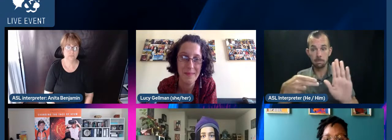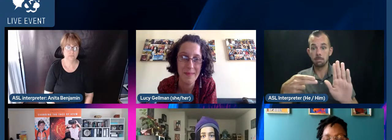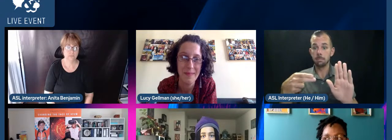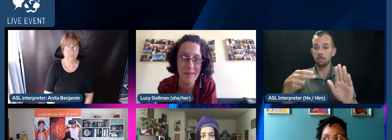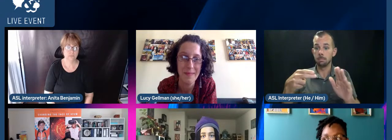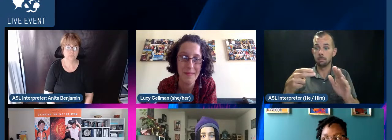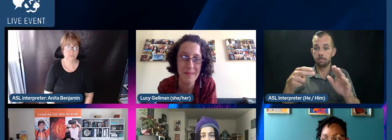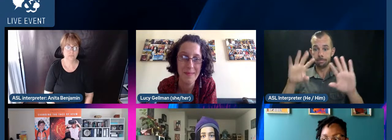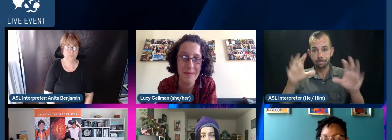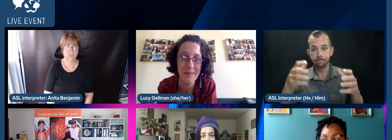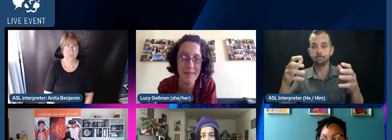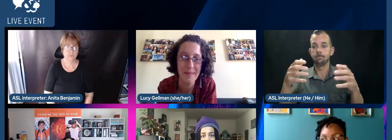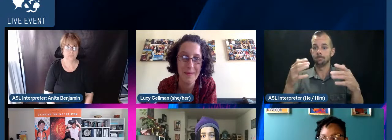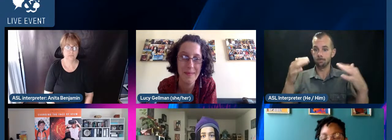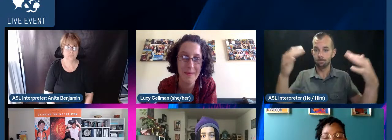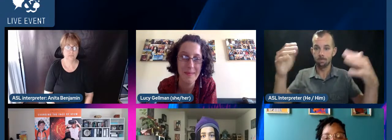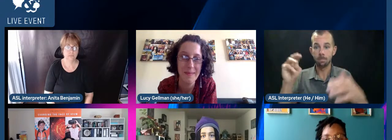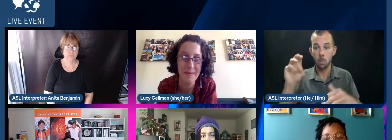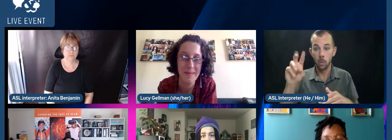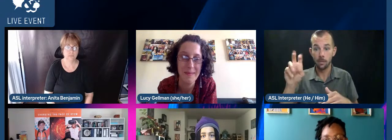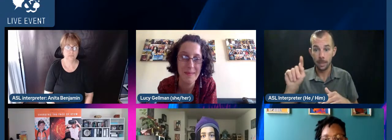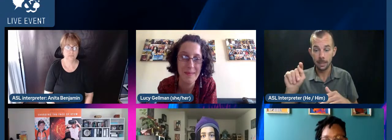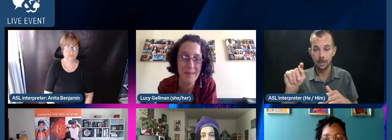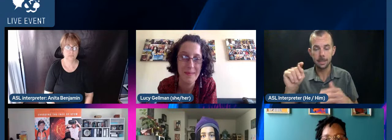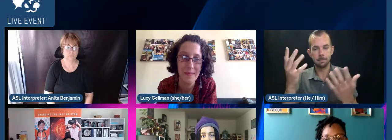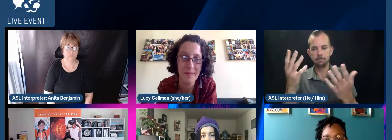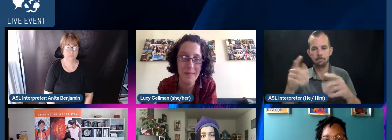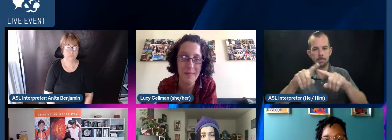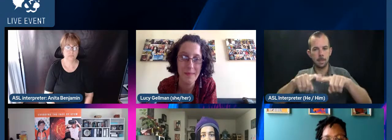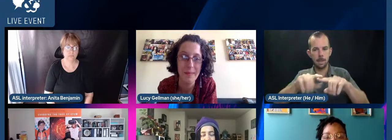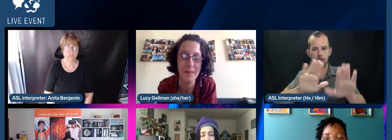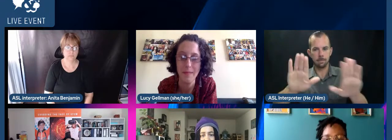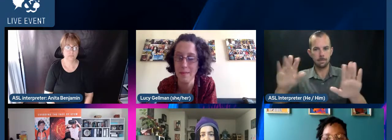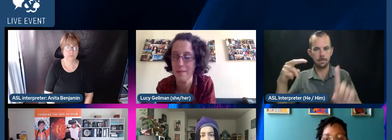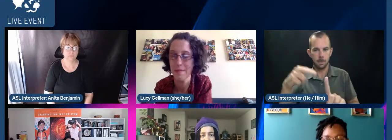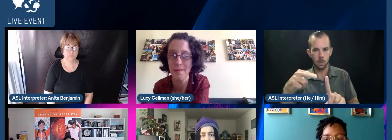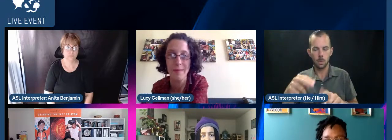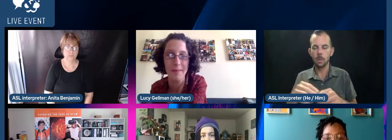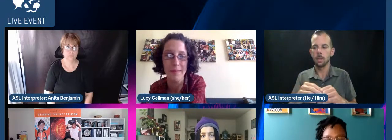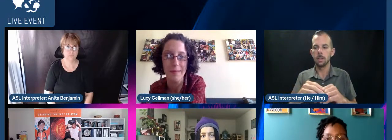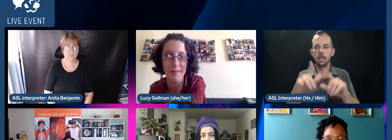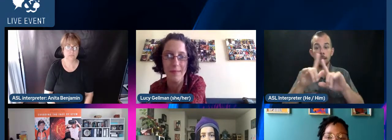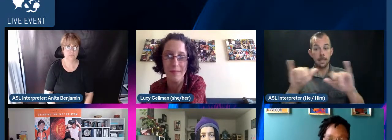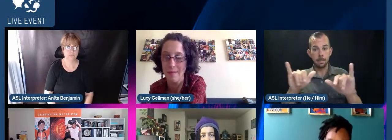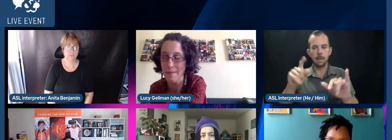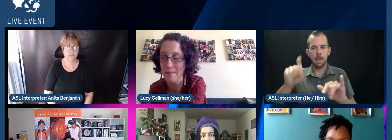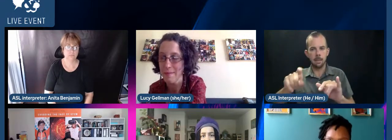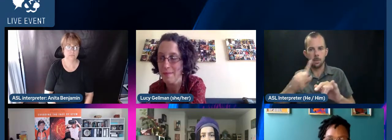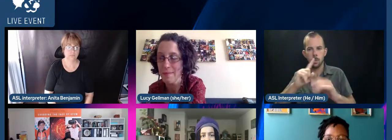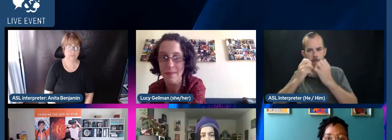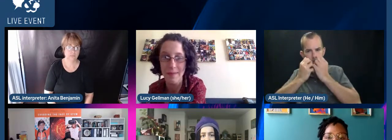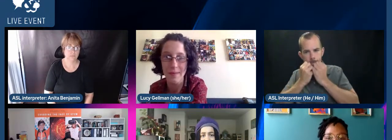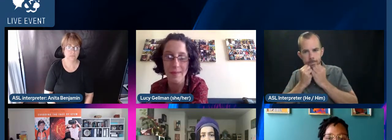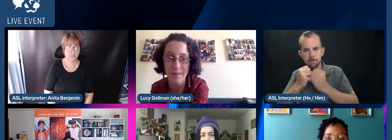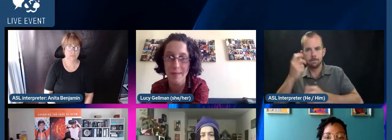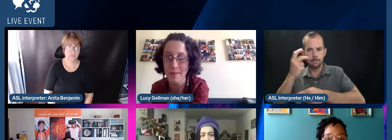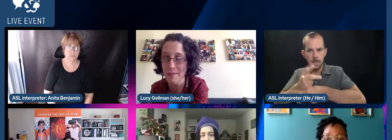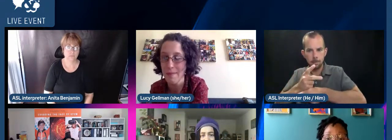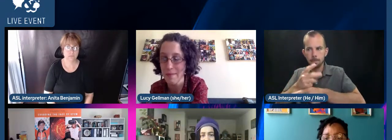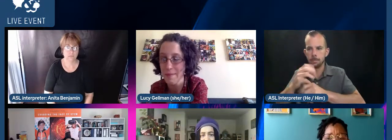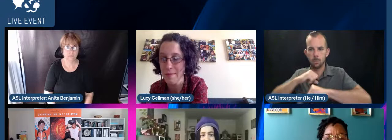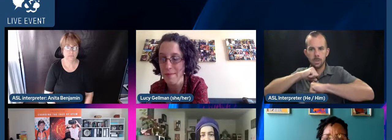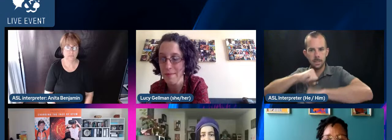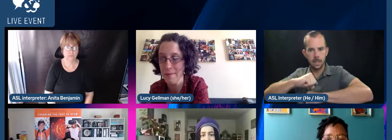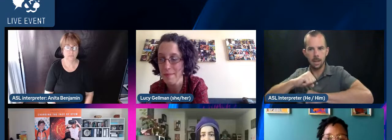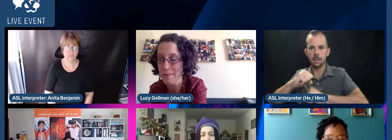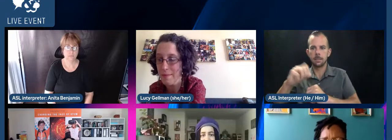said, I think that we have to be protective about what disability justice is, even when disabled people are doing it. Like, it's not like becoming